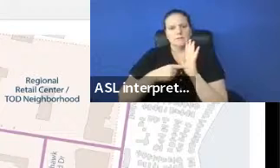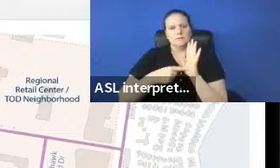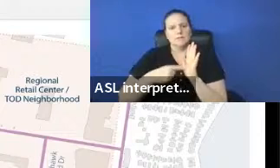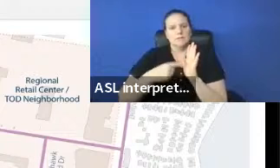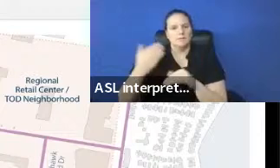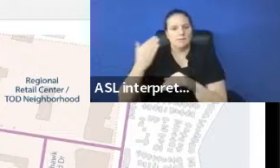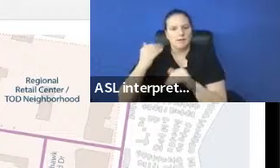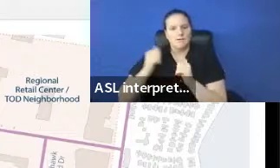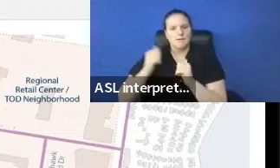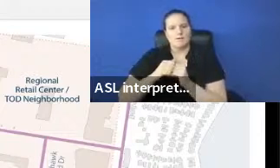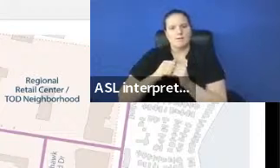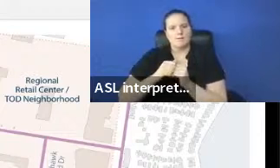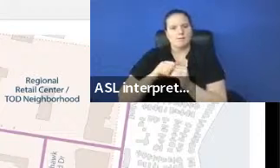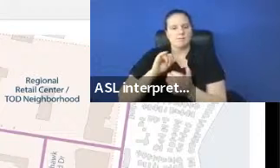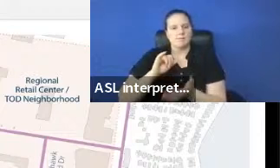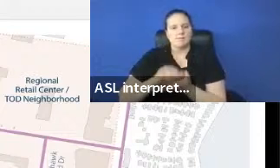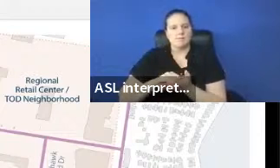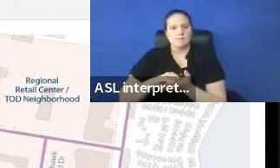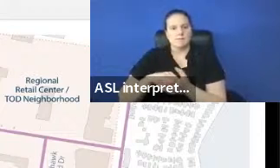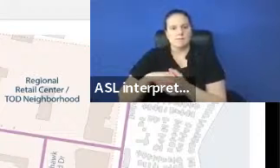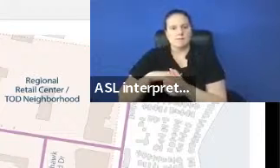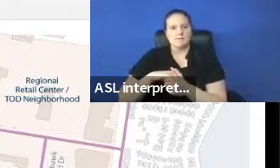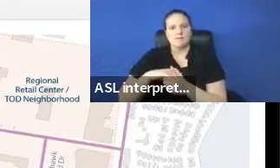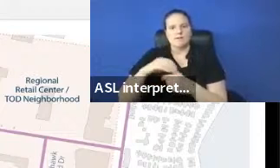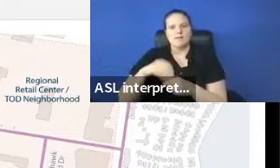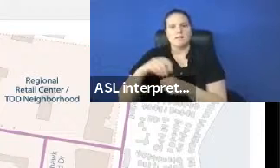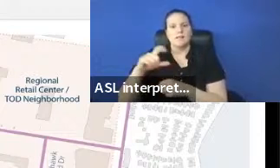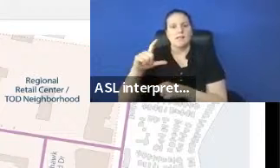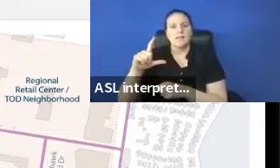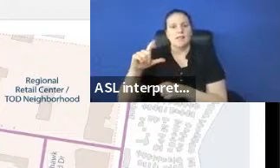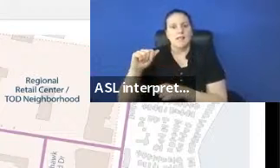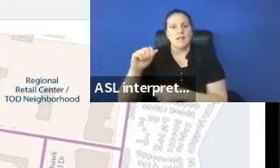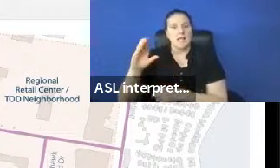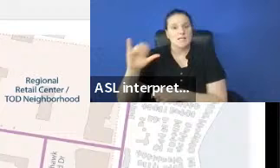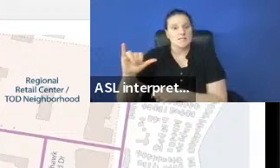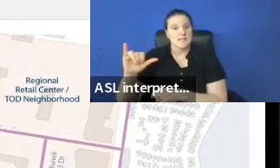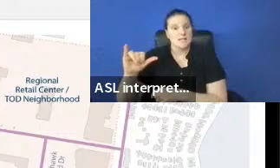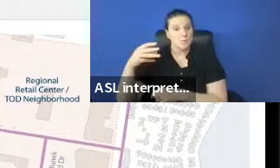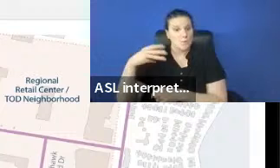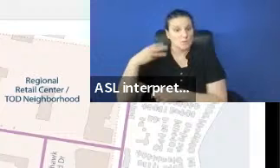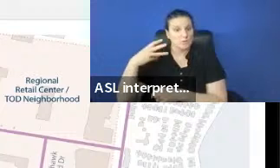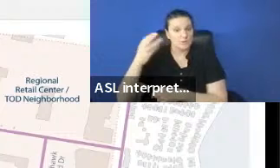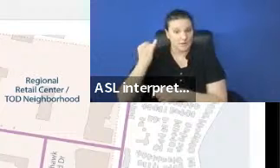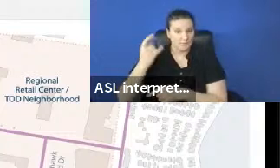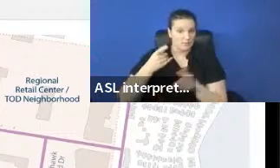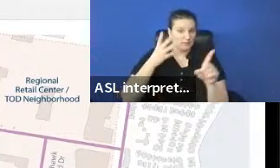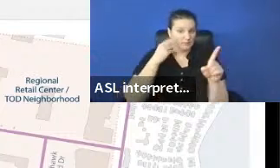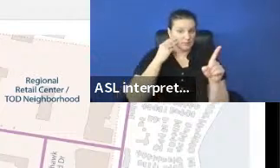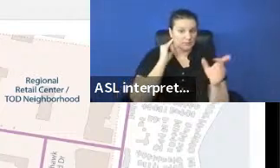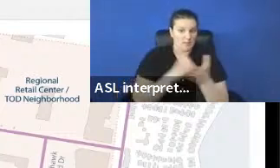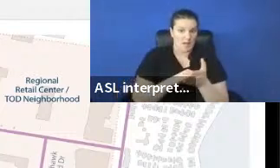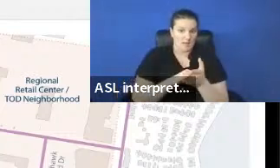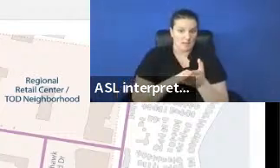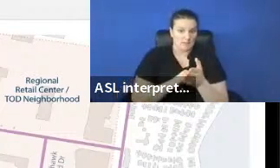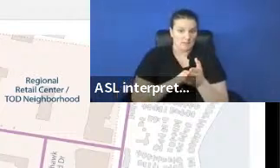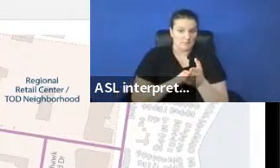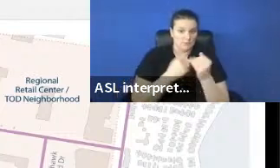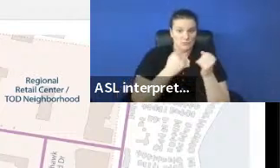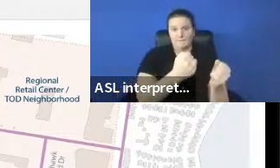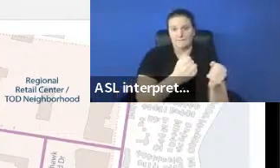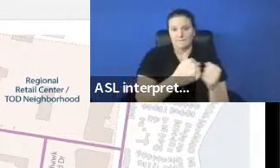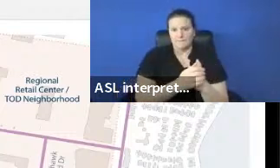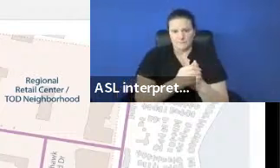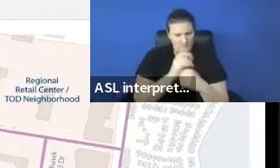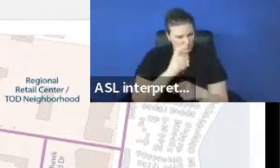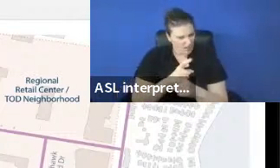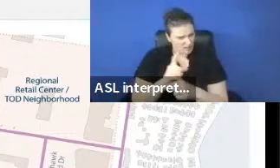up in Lacey, Washington. If you ever get up that far, is that where it